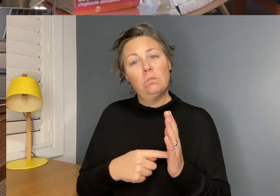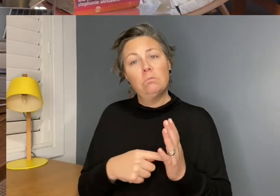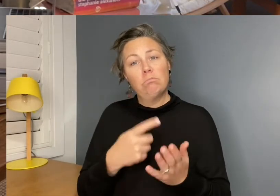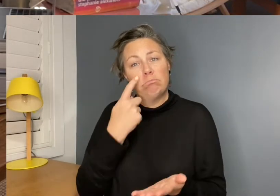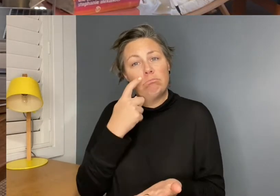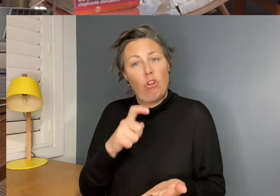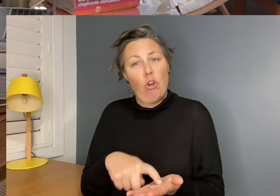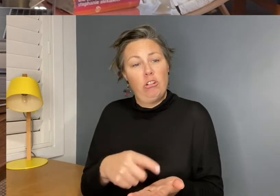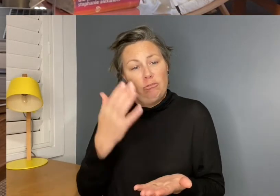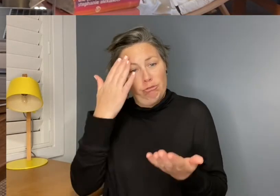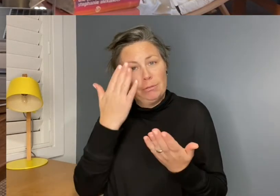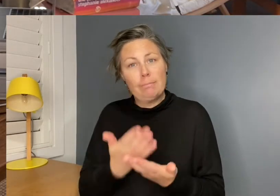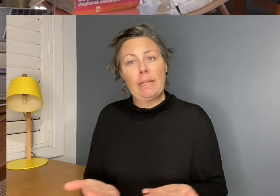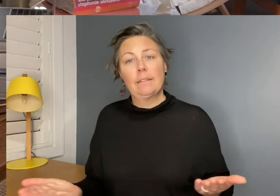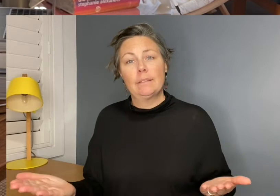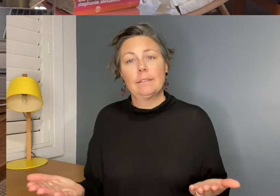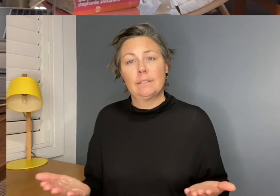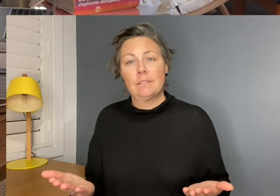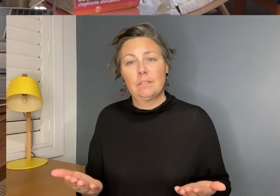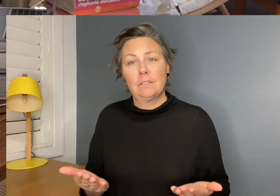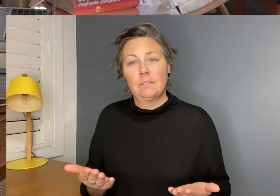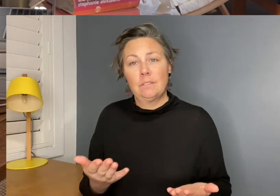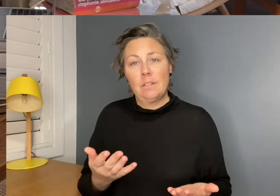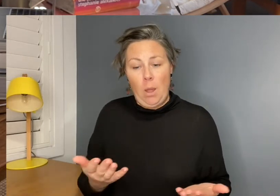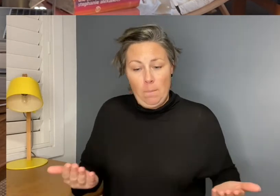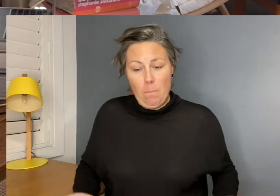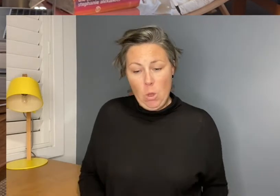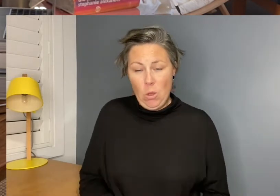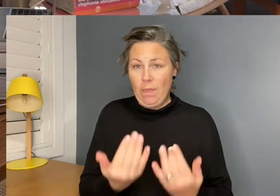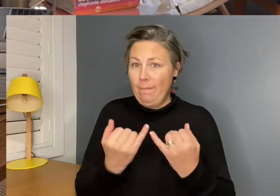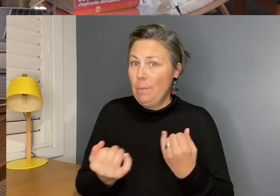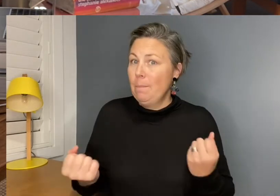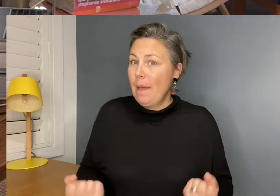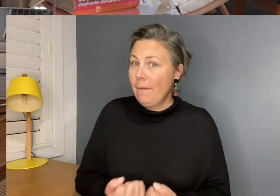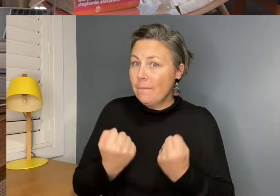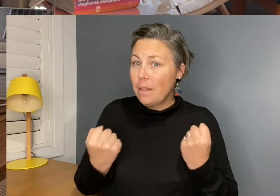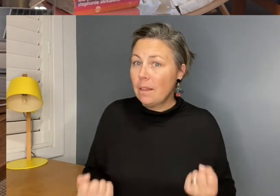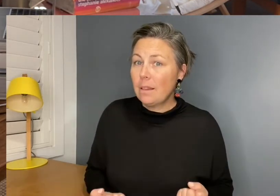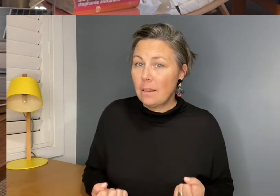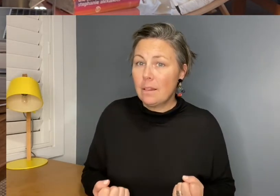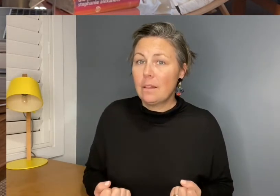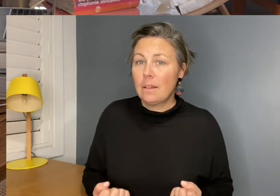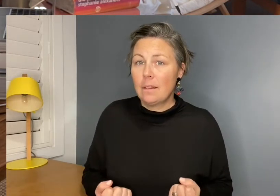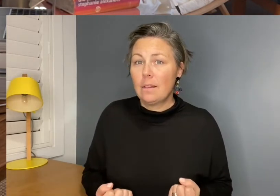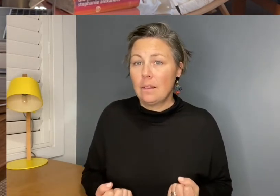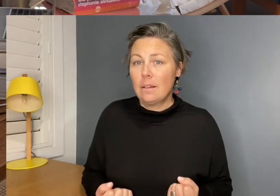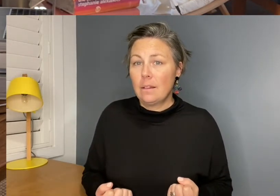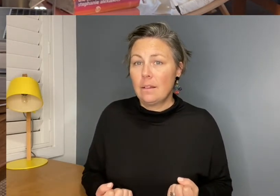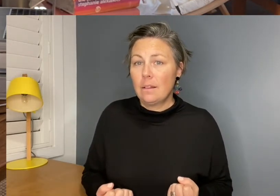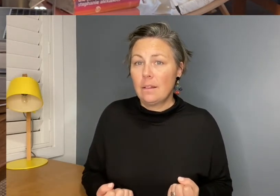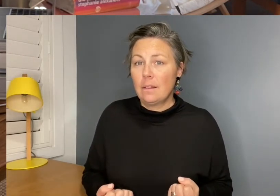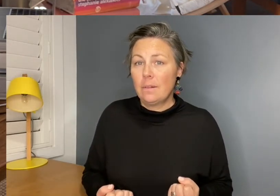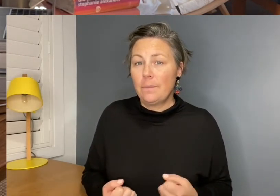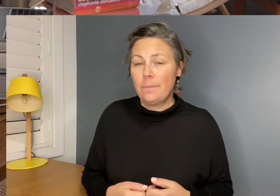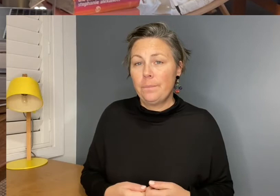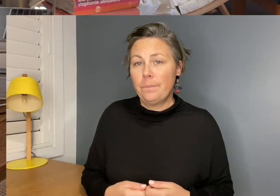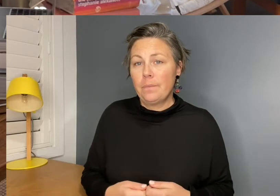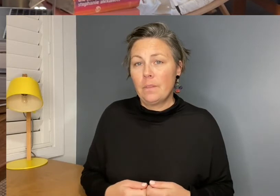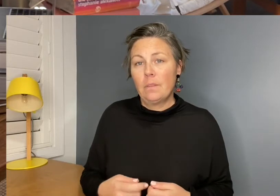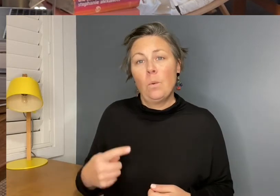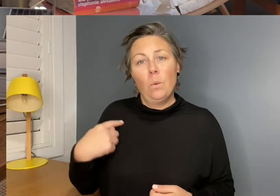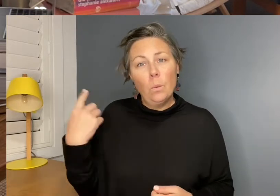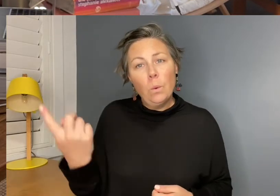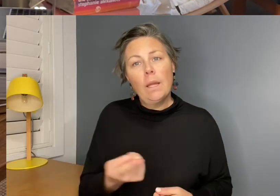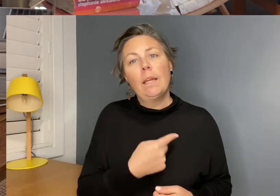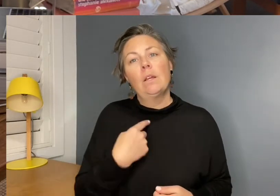recognize, acknowledge, and respect how powerful childbirth is. And, that we all do have the opportunity to